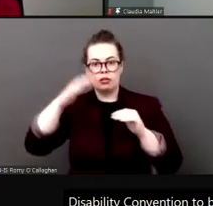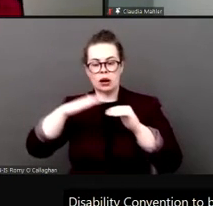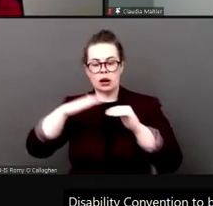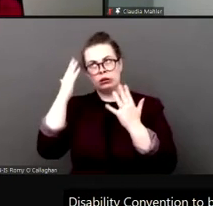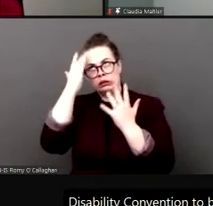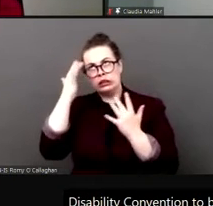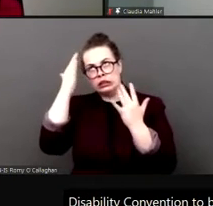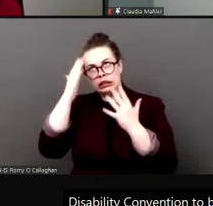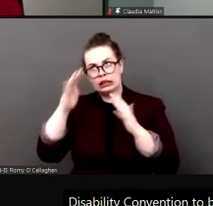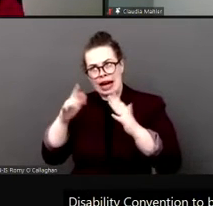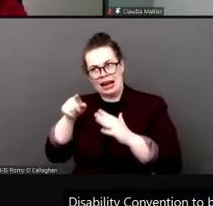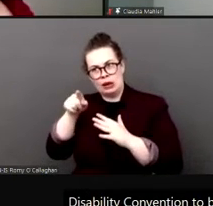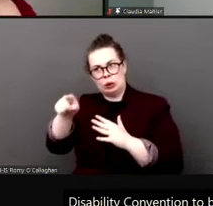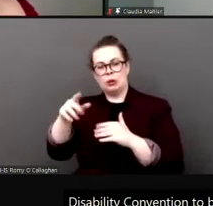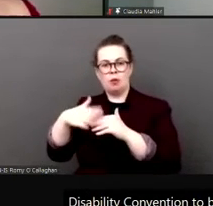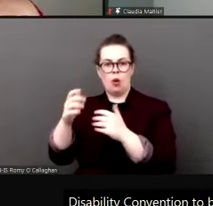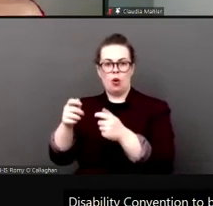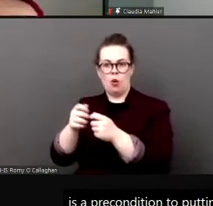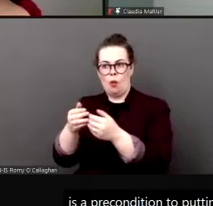of policies.